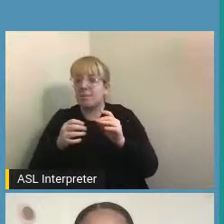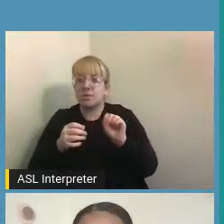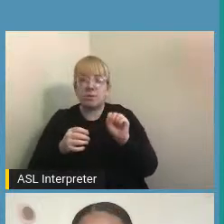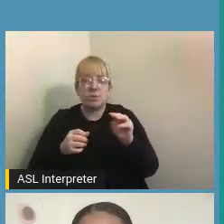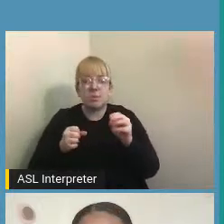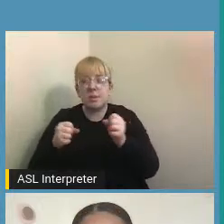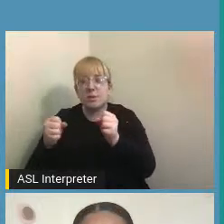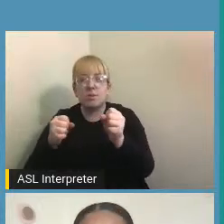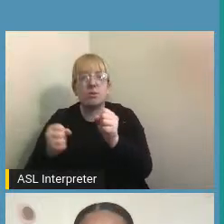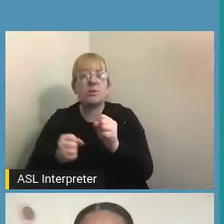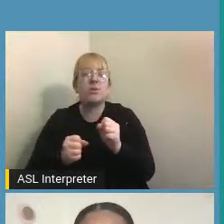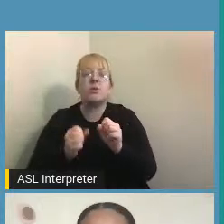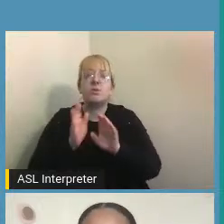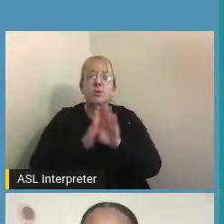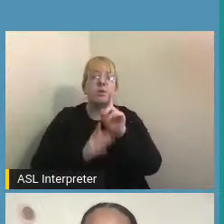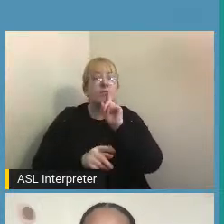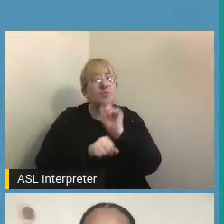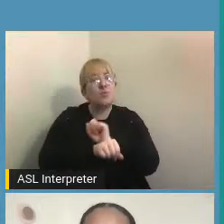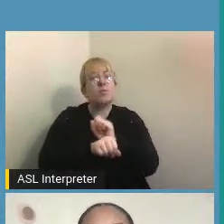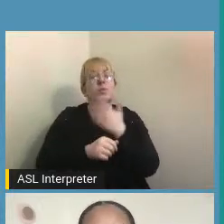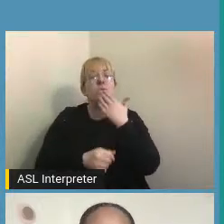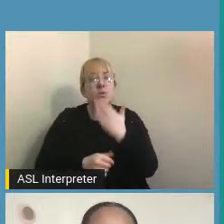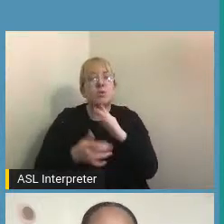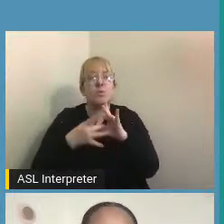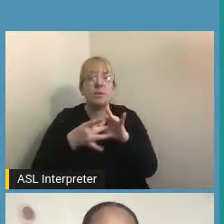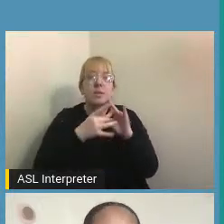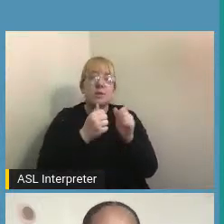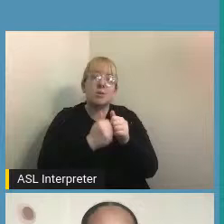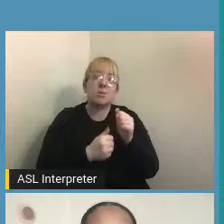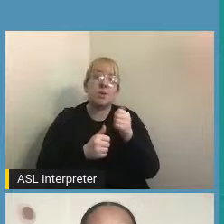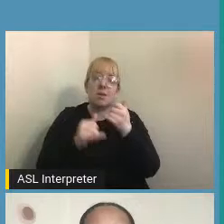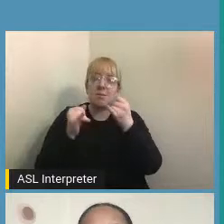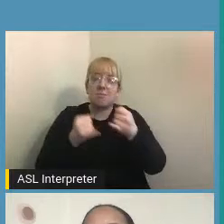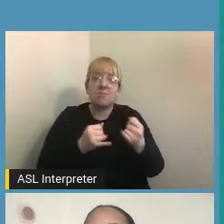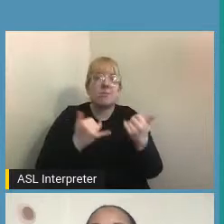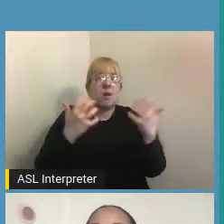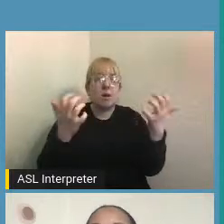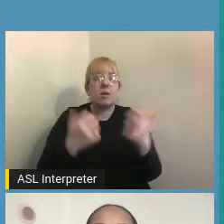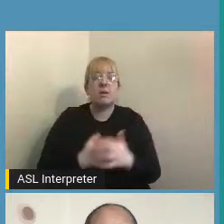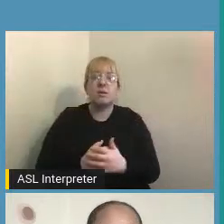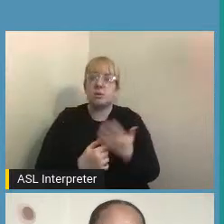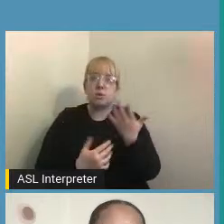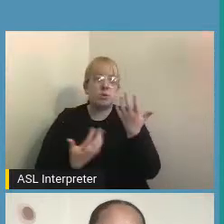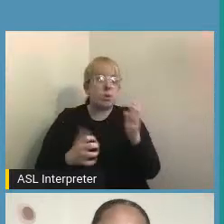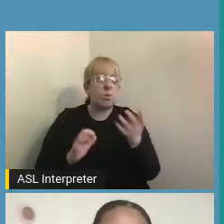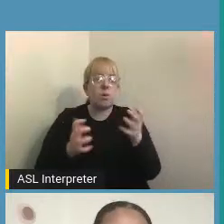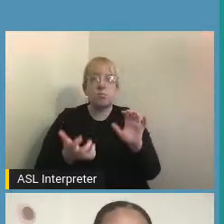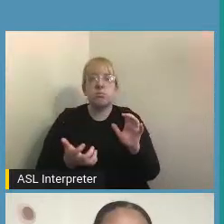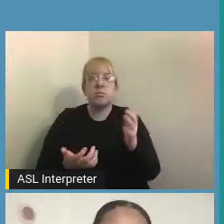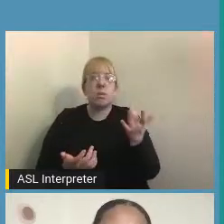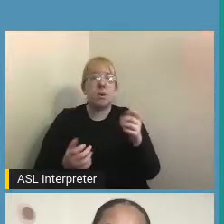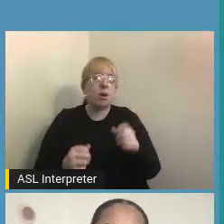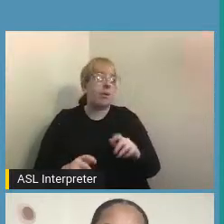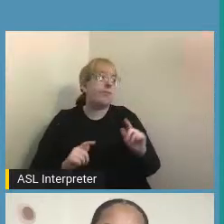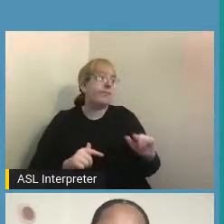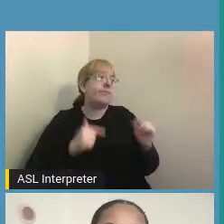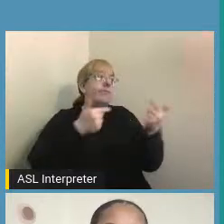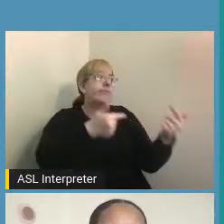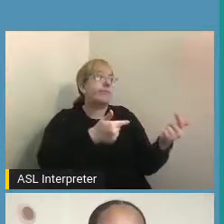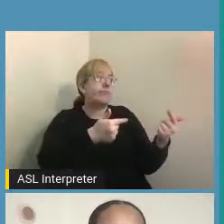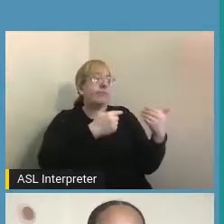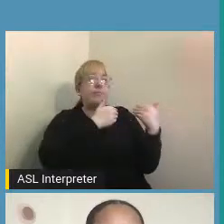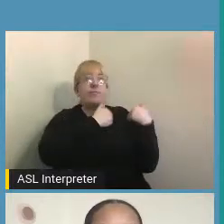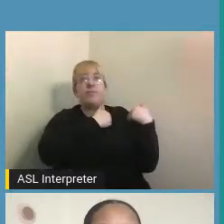real relationship with your audience. And you don't want to, mess that up because you handed the reins over to someone who